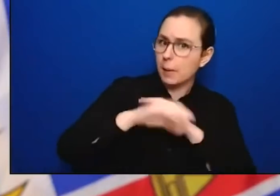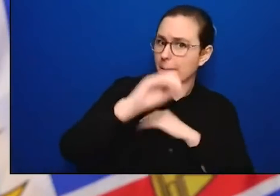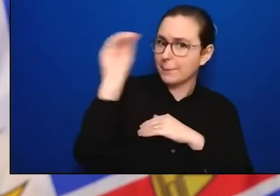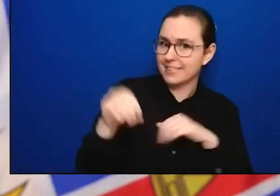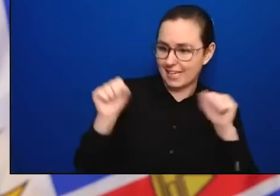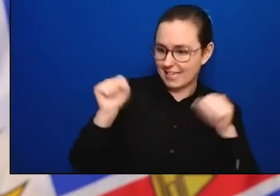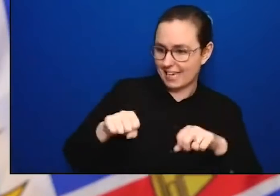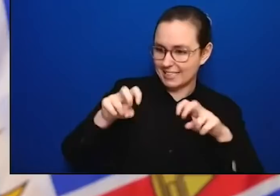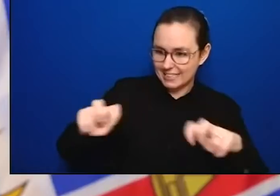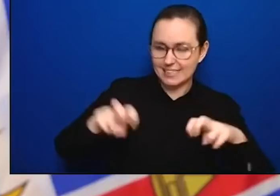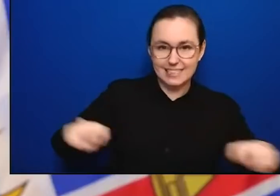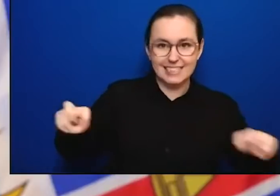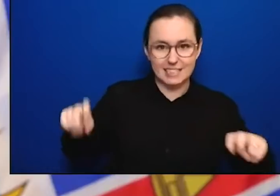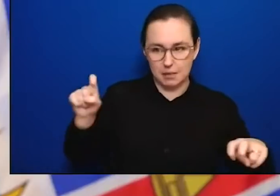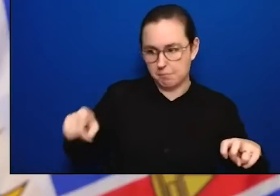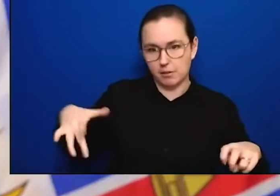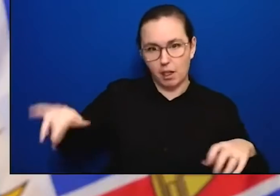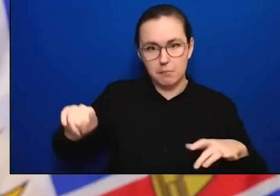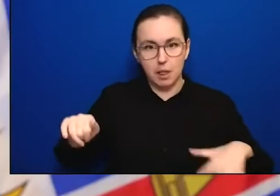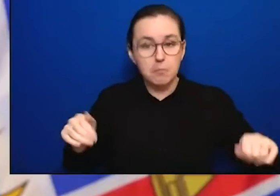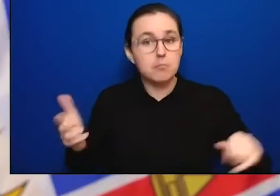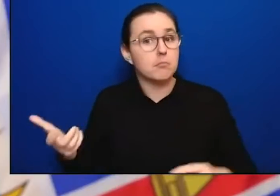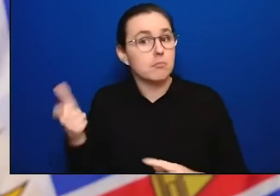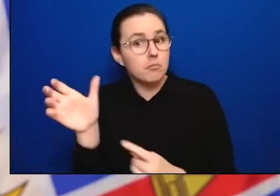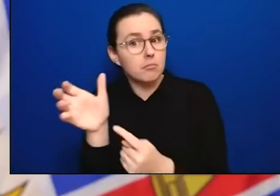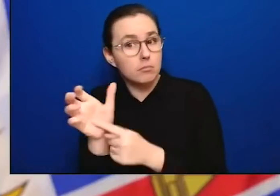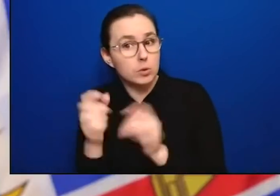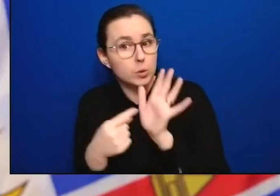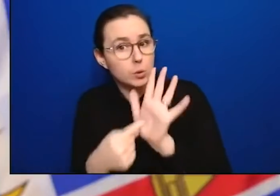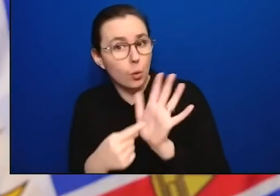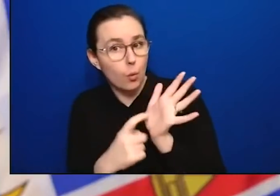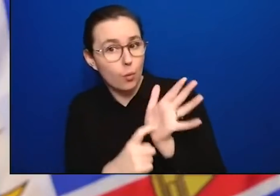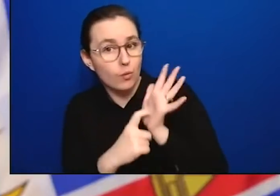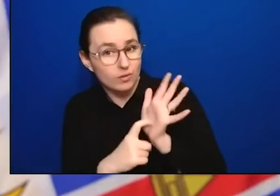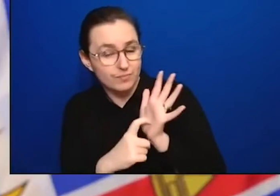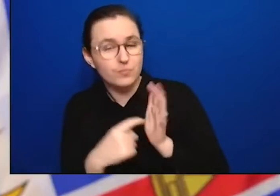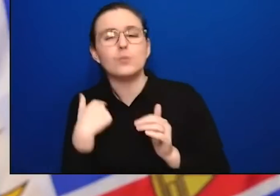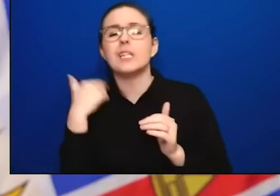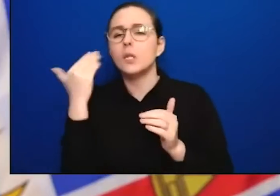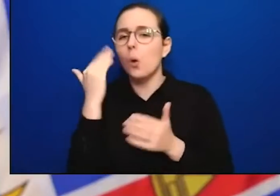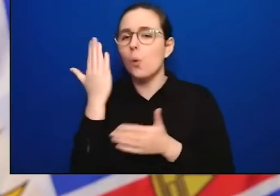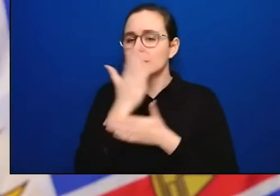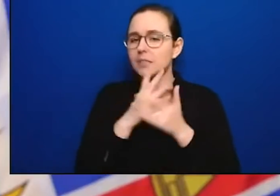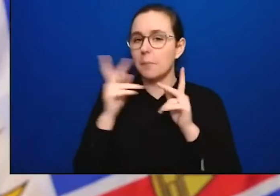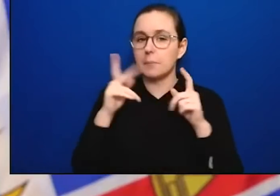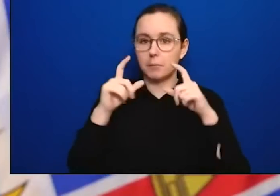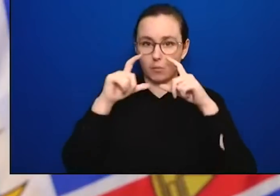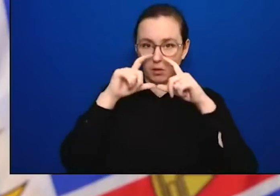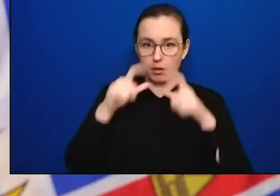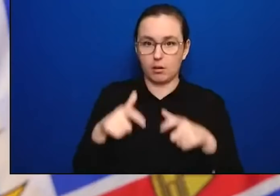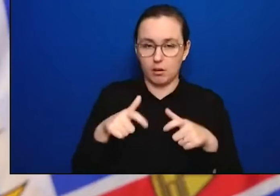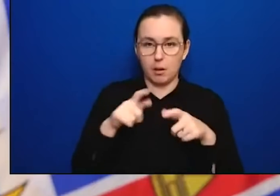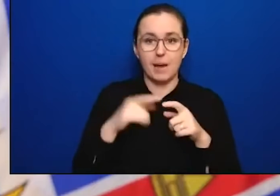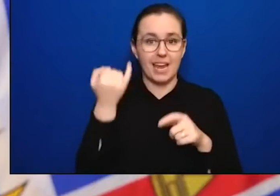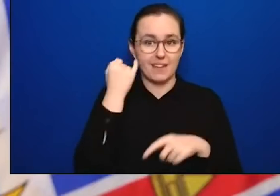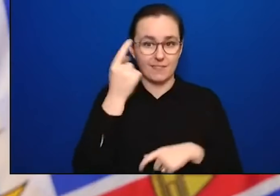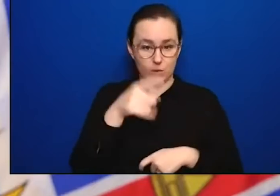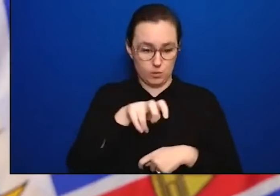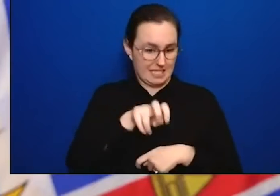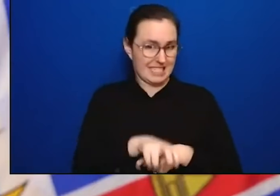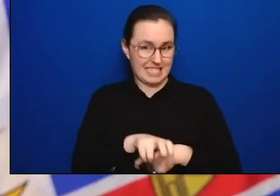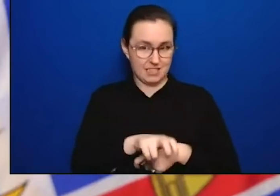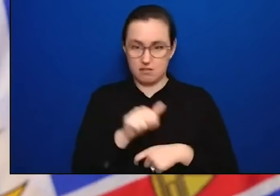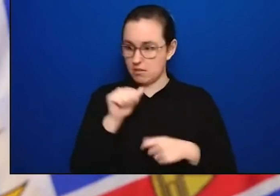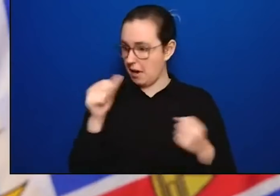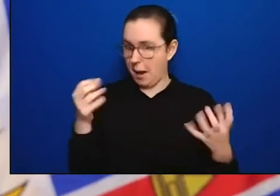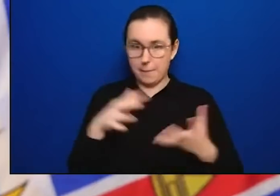There's space around people with the small numbers of people that are allowed in with the capacity limits, the vaccine card. And yes, we do know